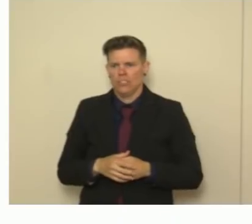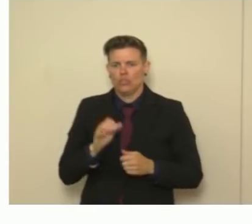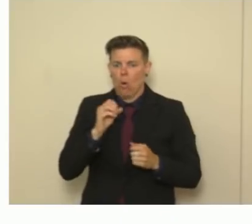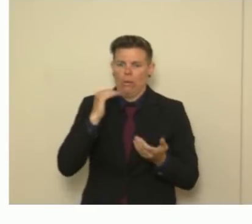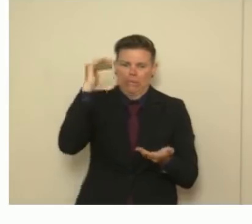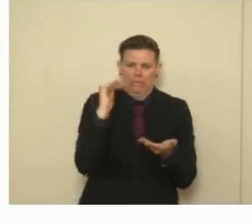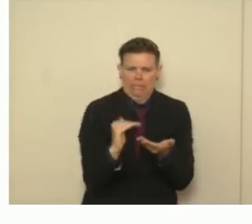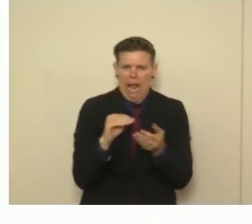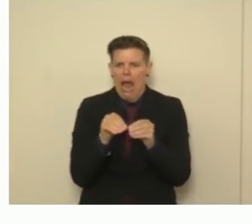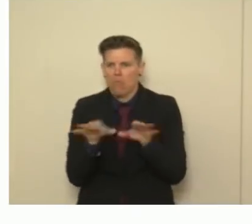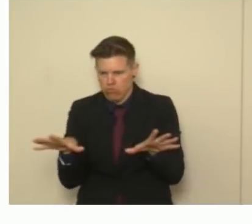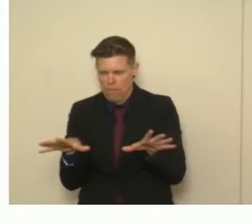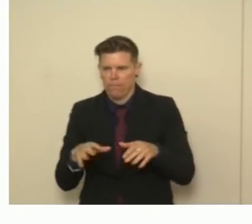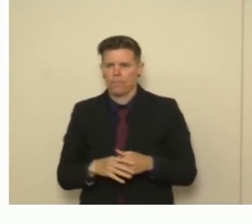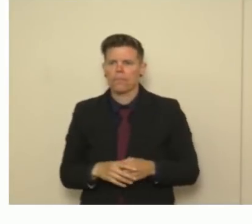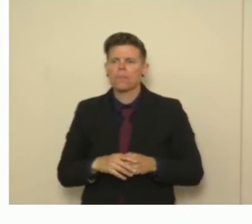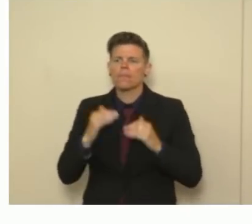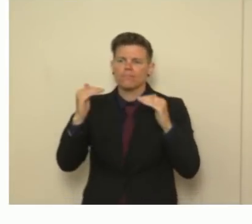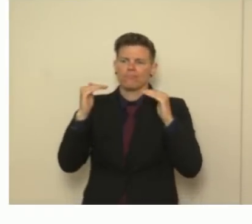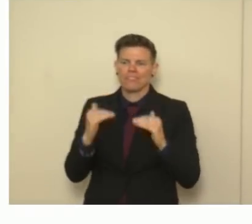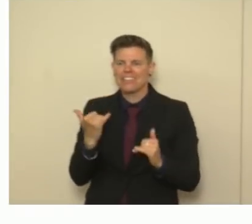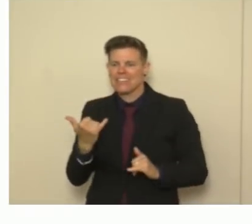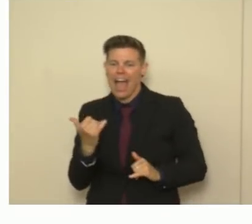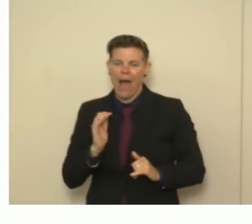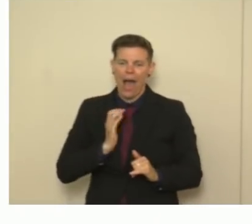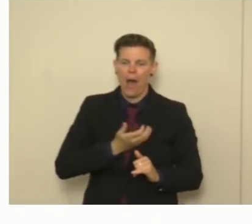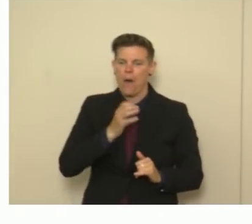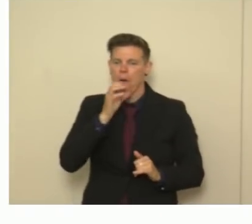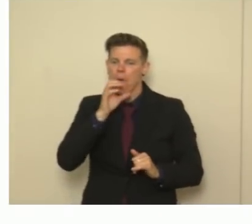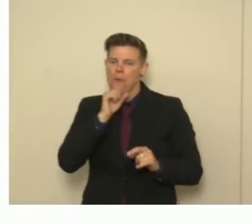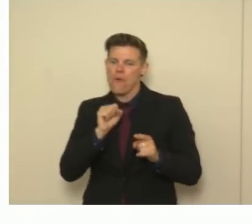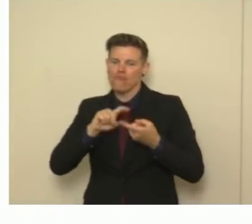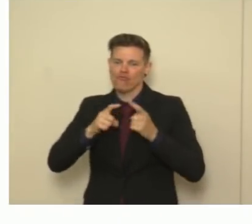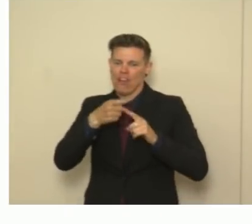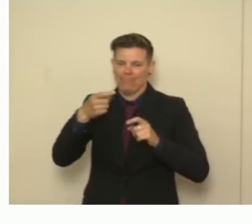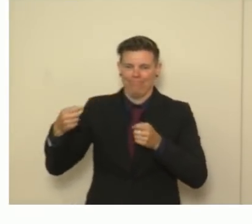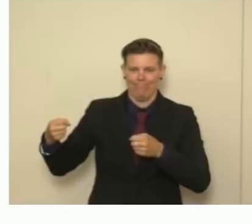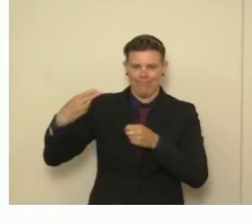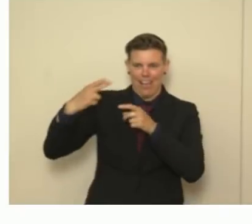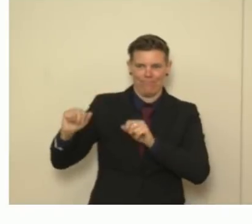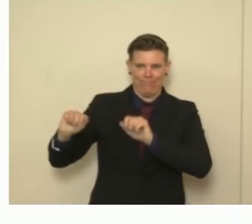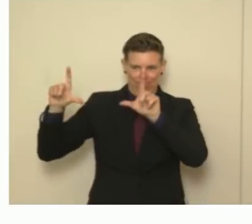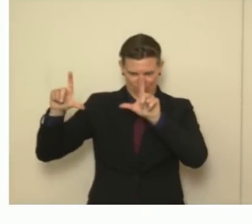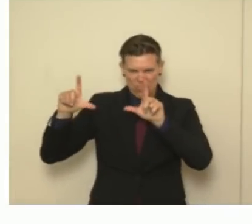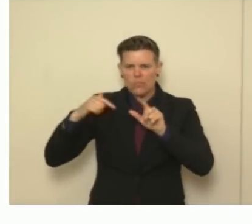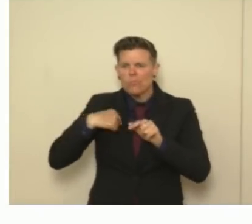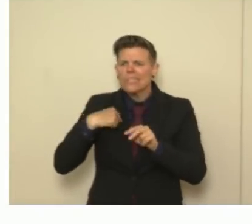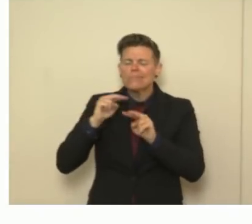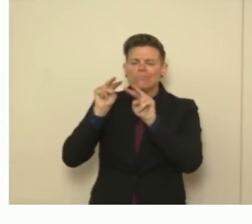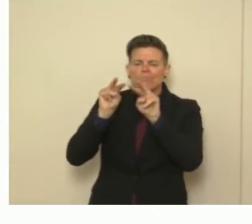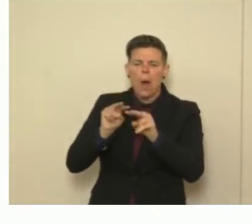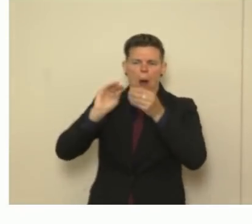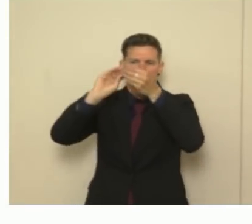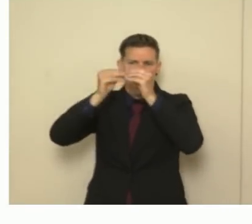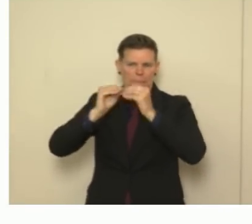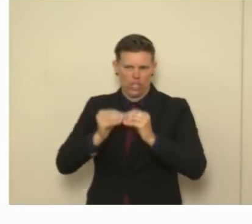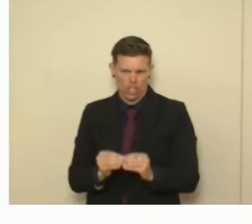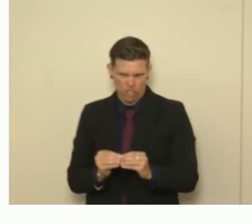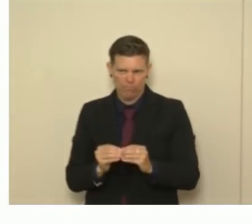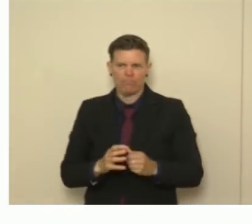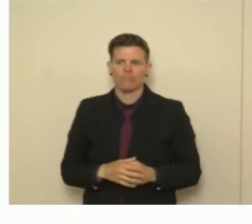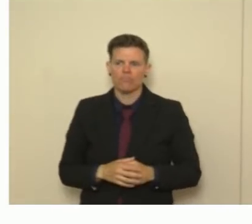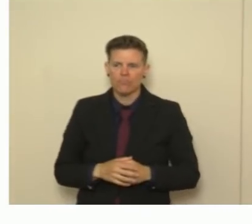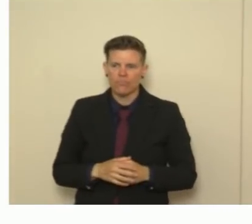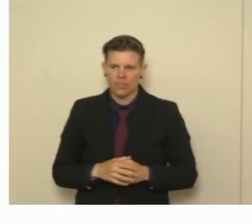the gating criteria slide. I show this every single week. For those of you who don't want to get into the details, you